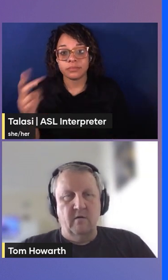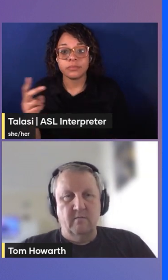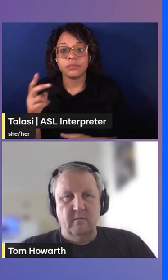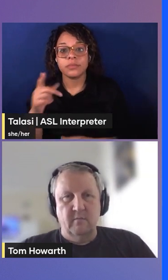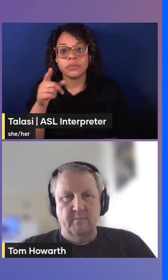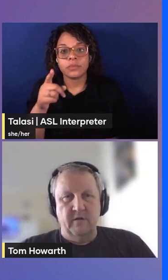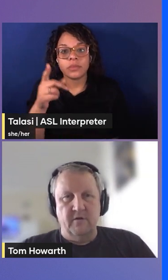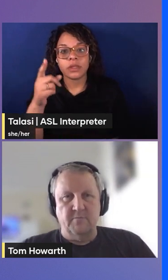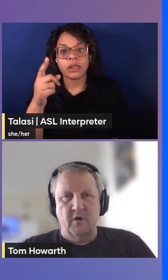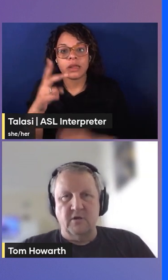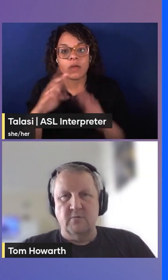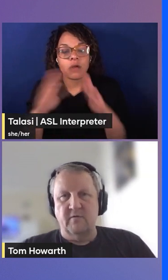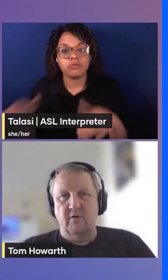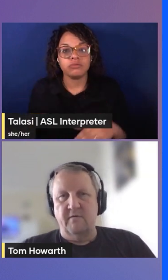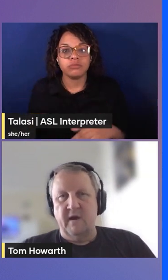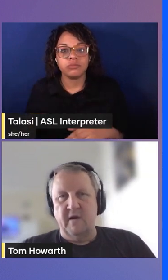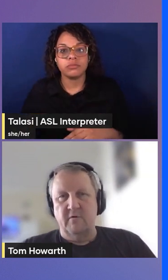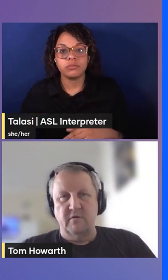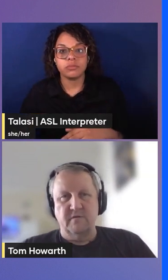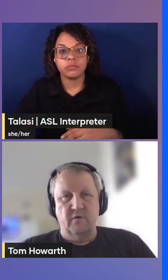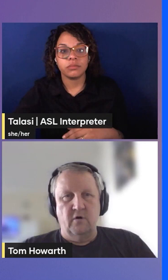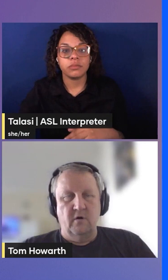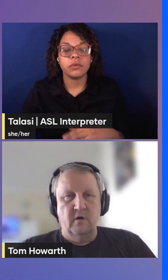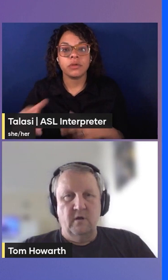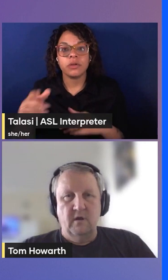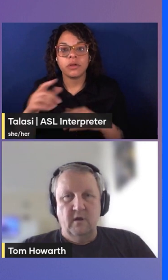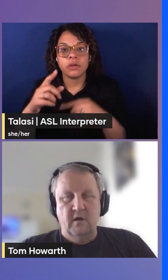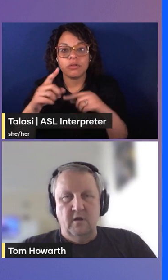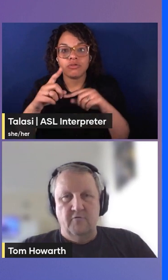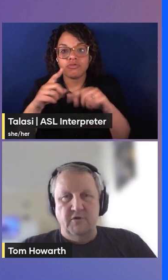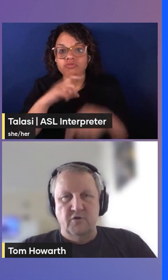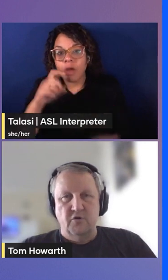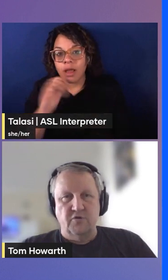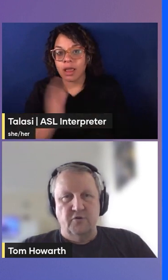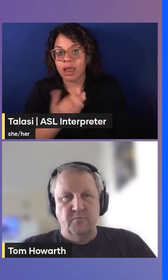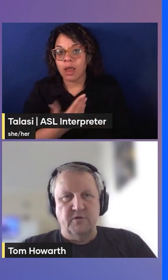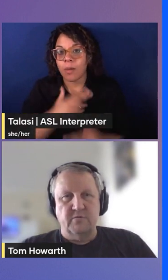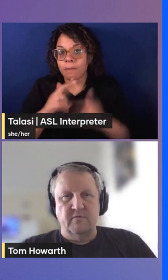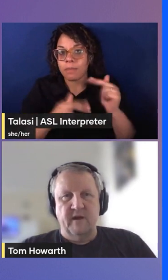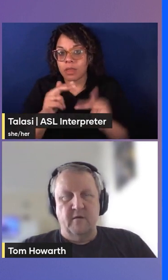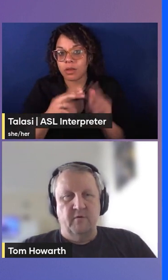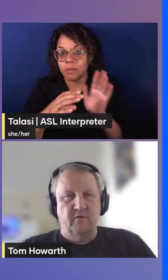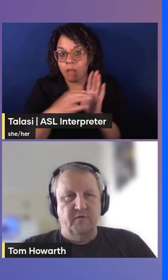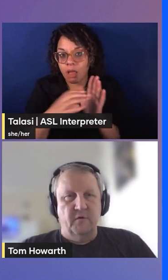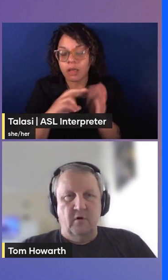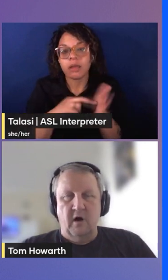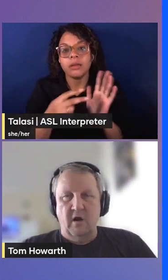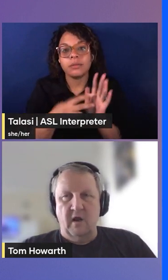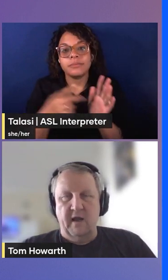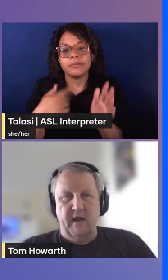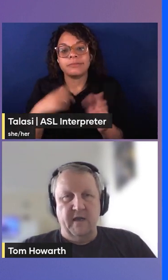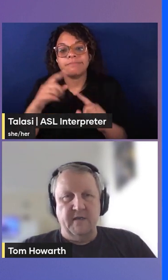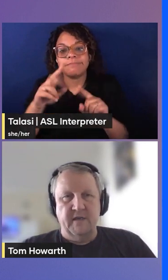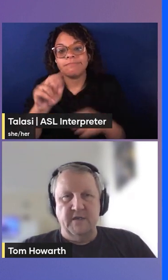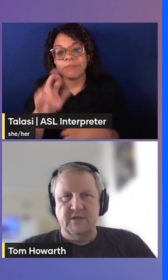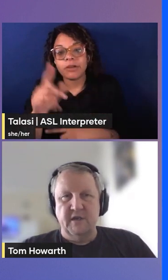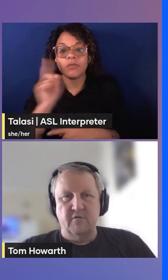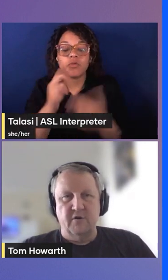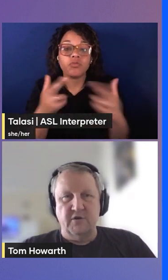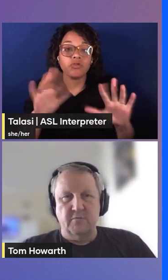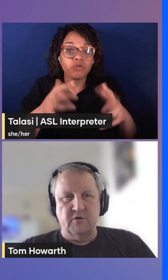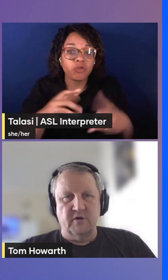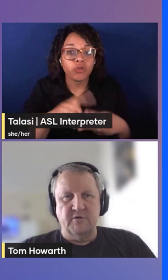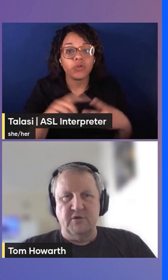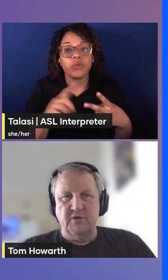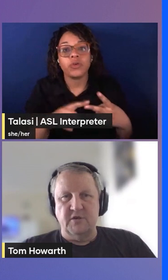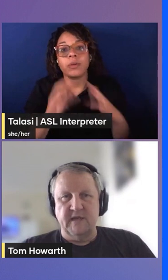our builders block. So we've got variables for resource groups, variables for our client IDs,